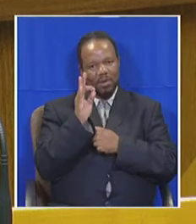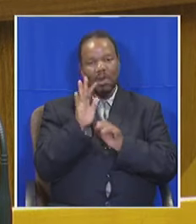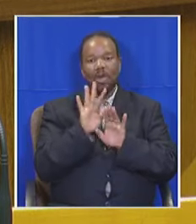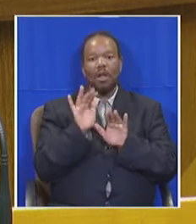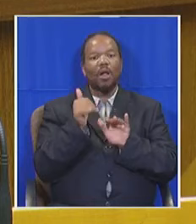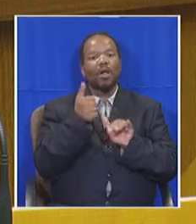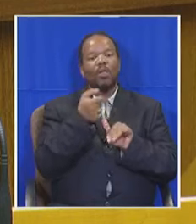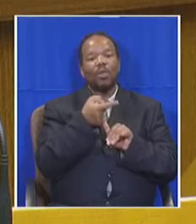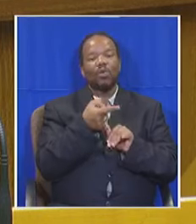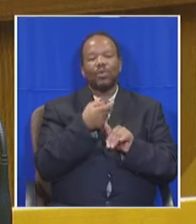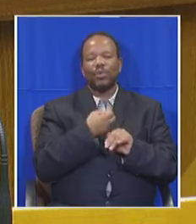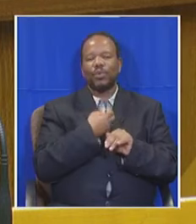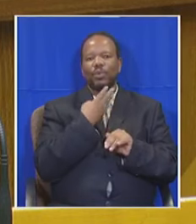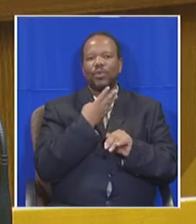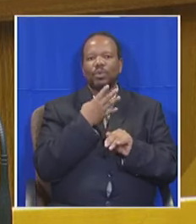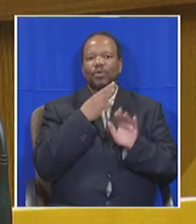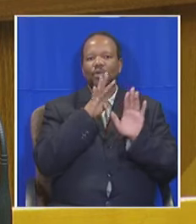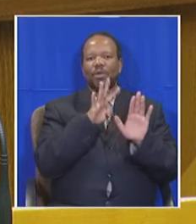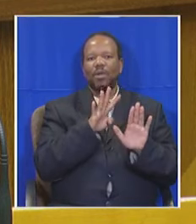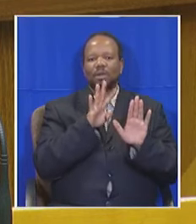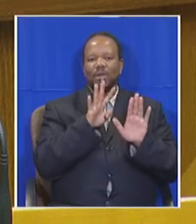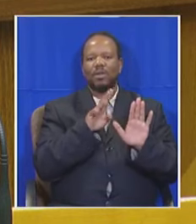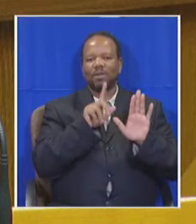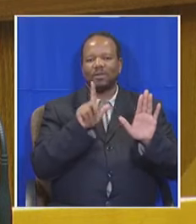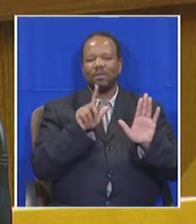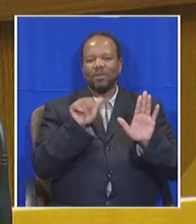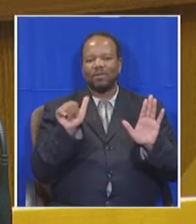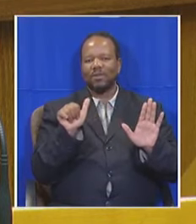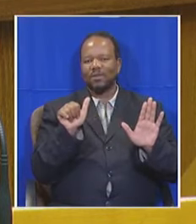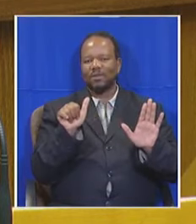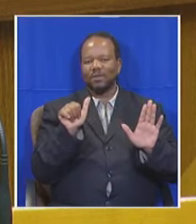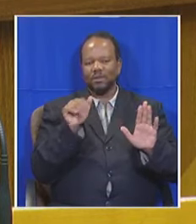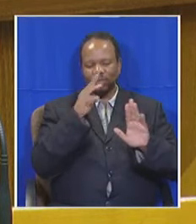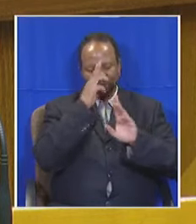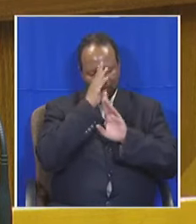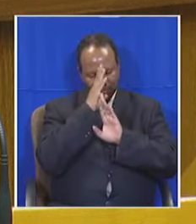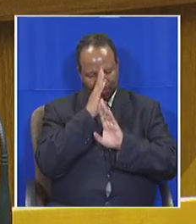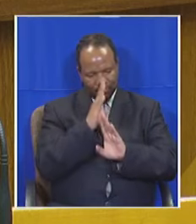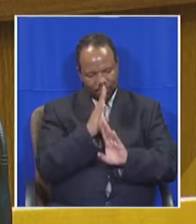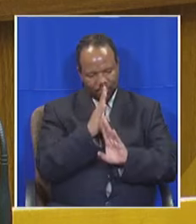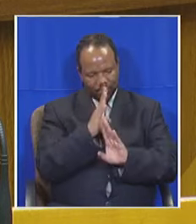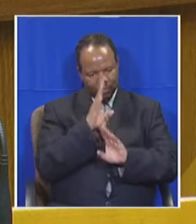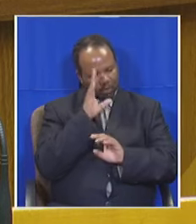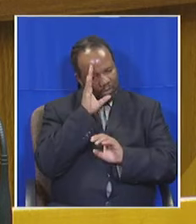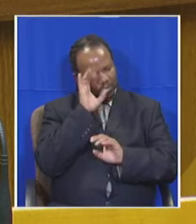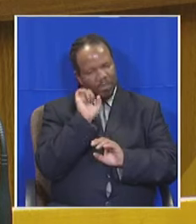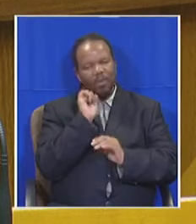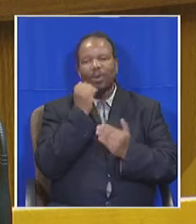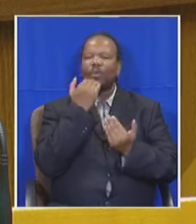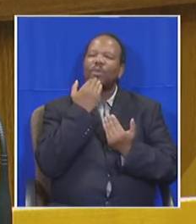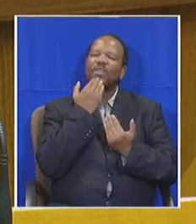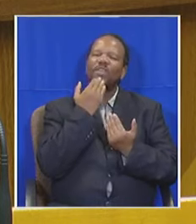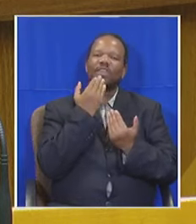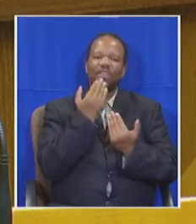of 1976, the gallant fighters of our time, we would like to thank them for a life well